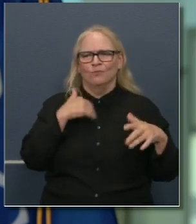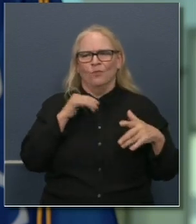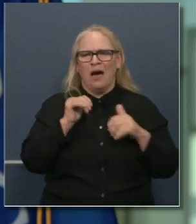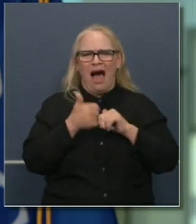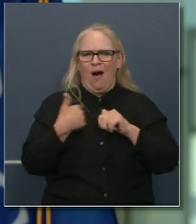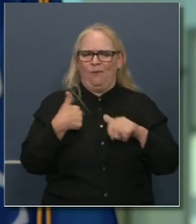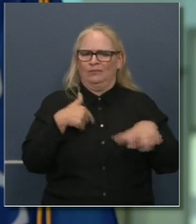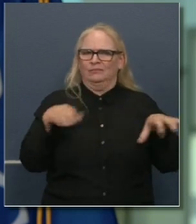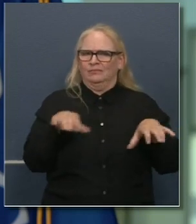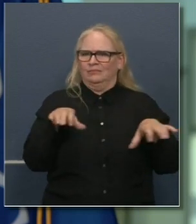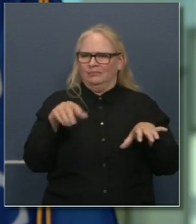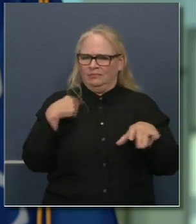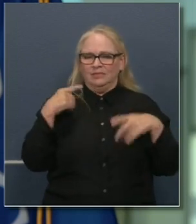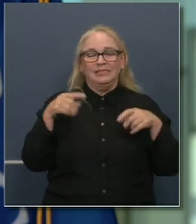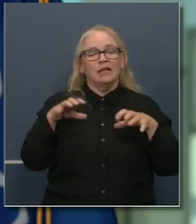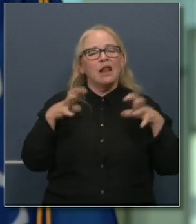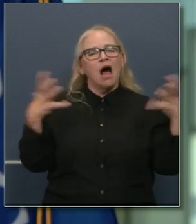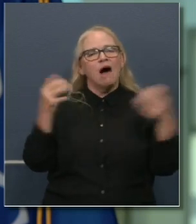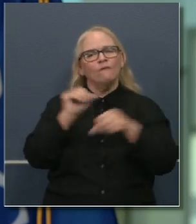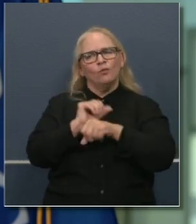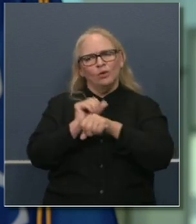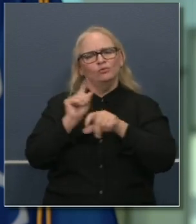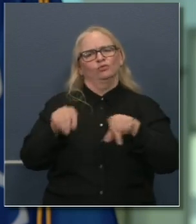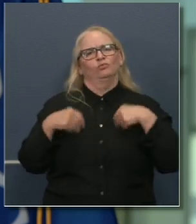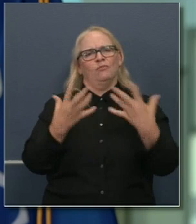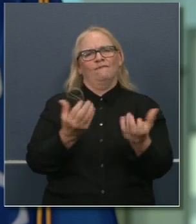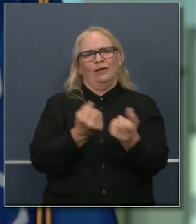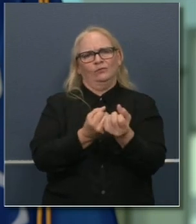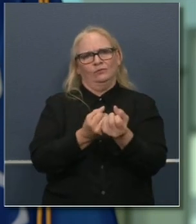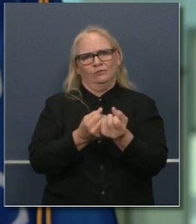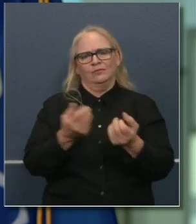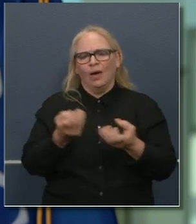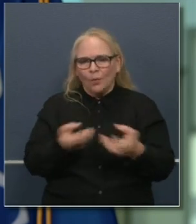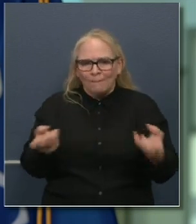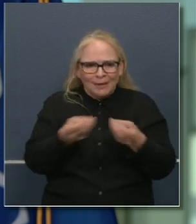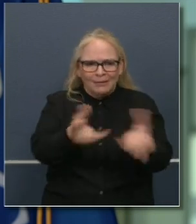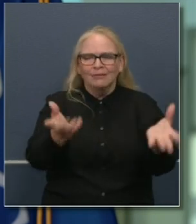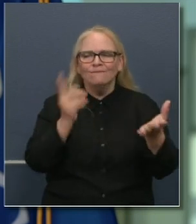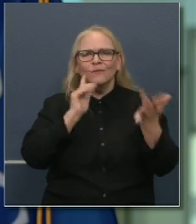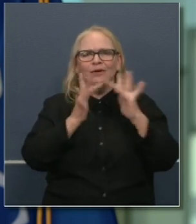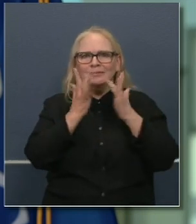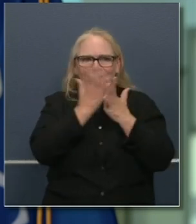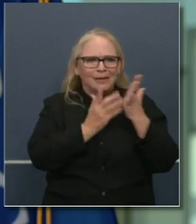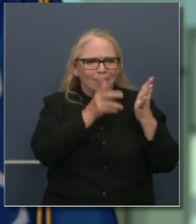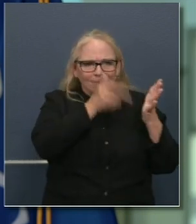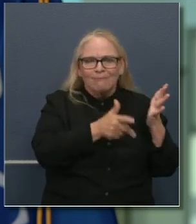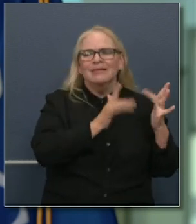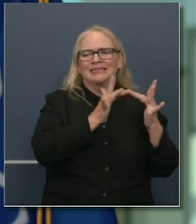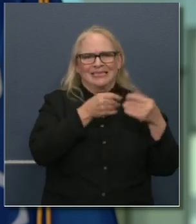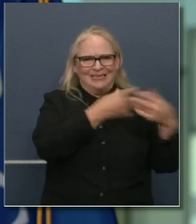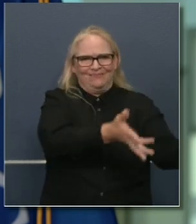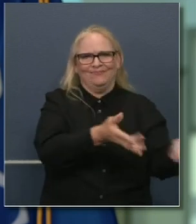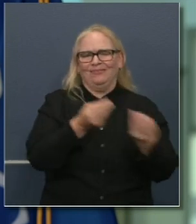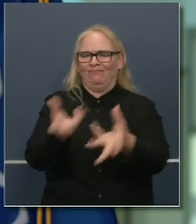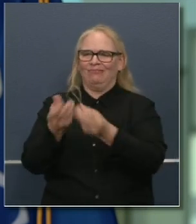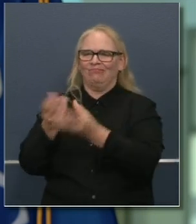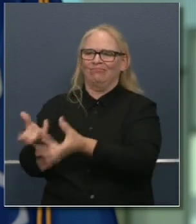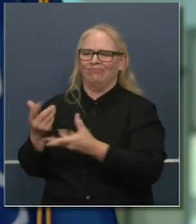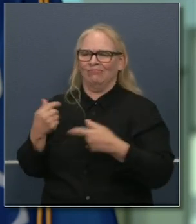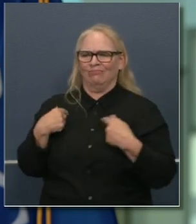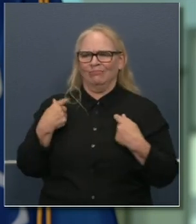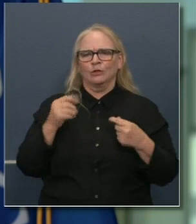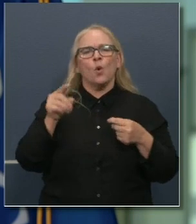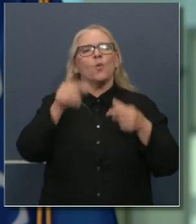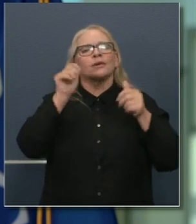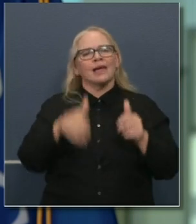year last year to provide more devices, to provide more points of connectivity, and also exampled, and I think you can appreciate this, by the